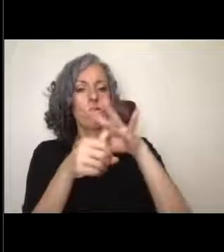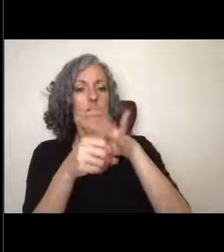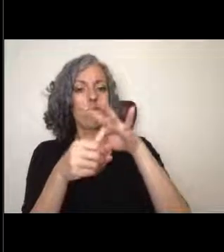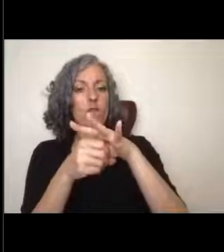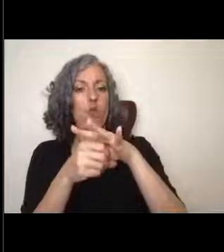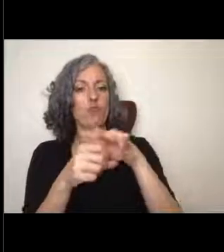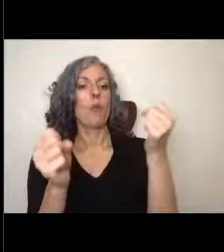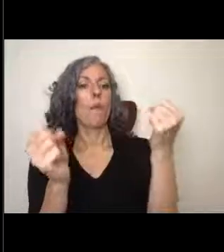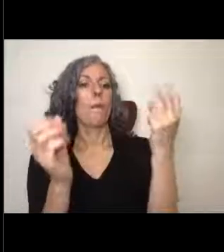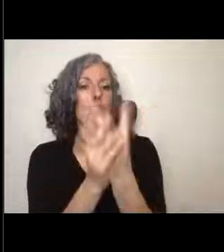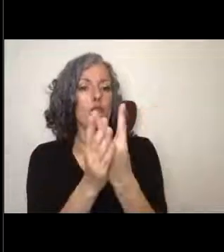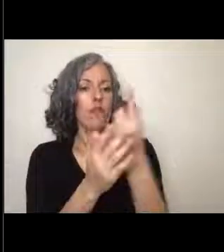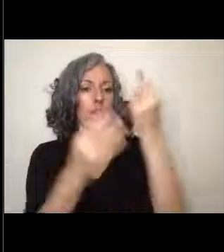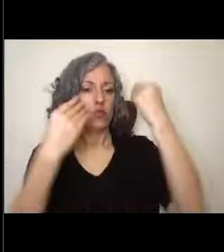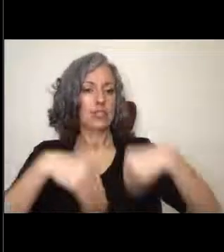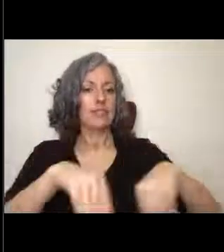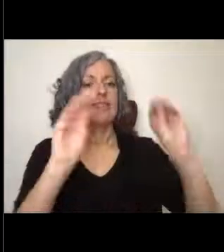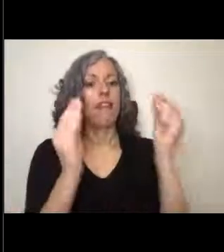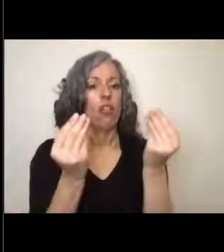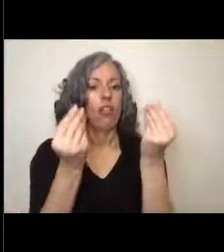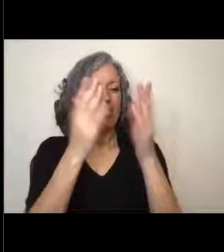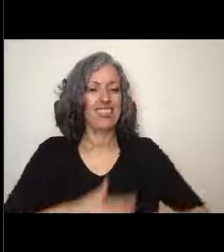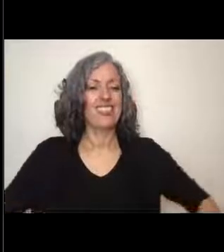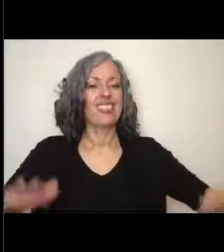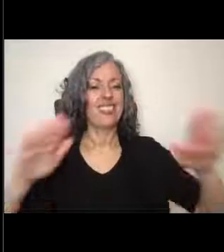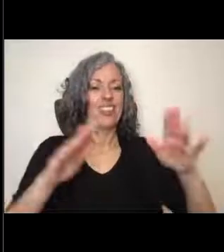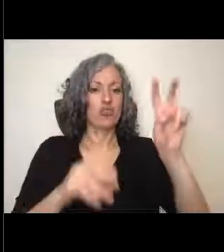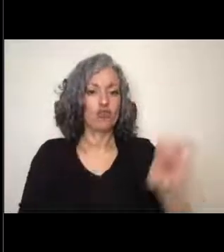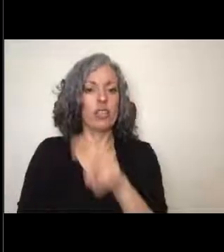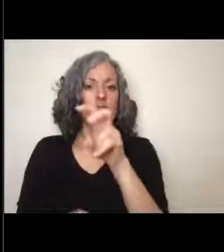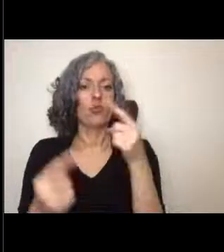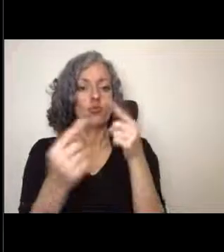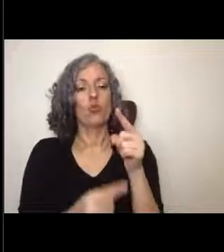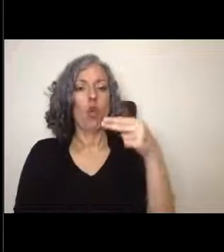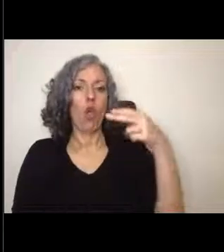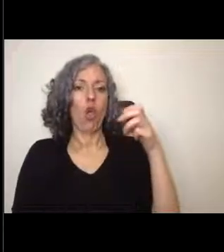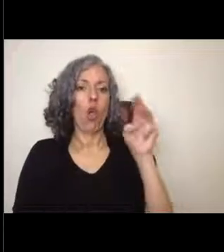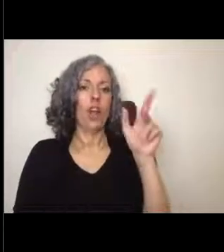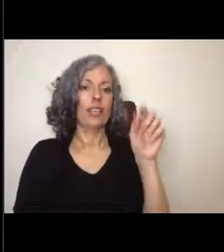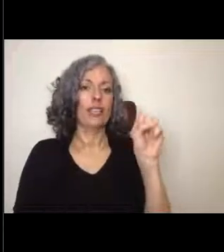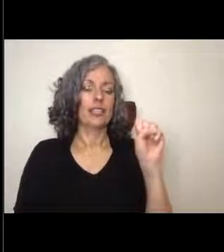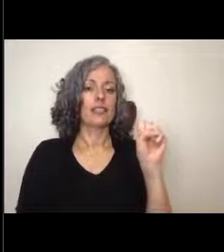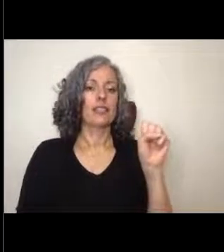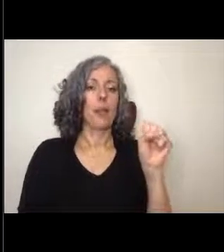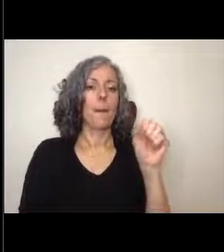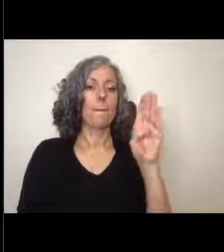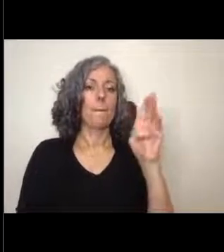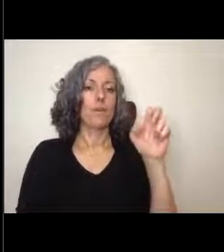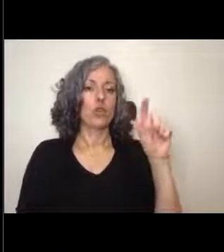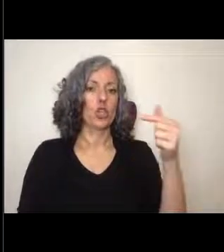of the excess lands and deed transfer to Hawkins Burger. The excess lands in question are for an area